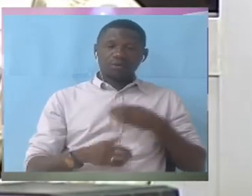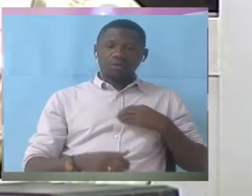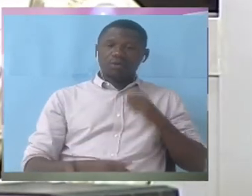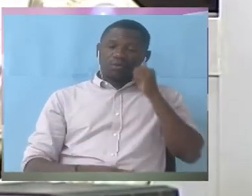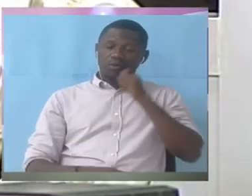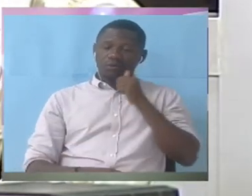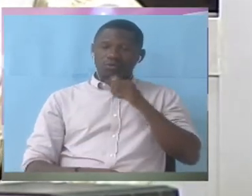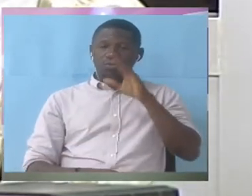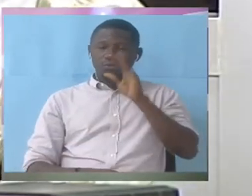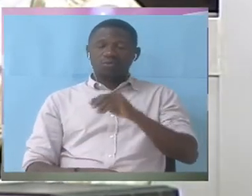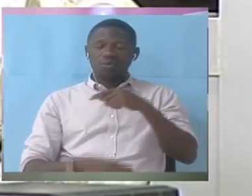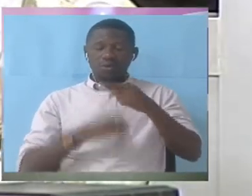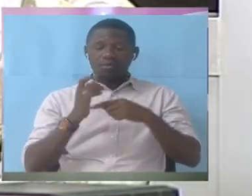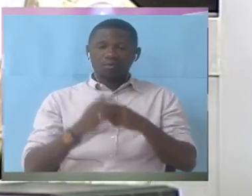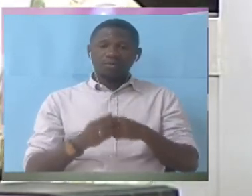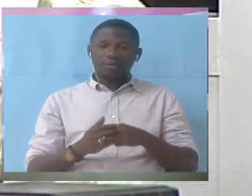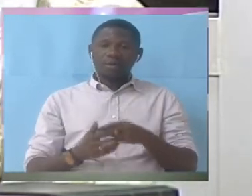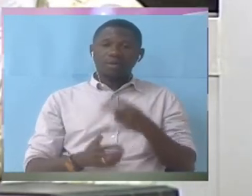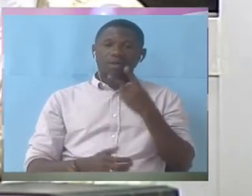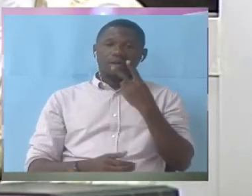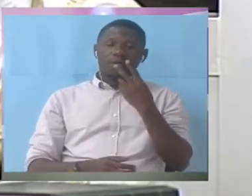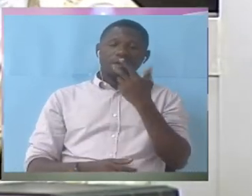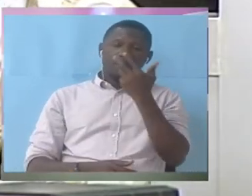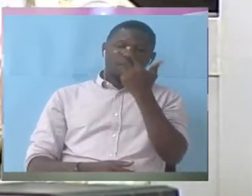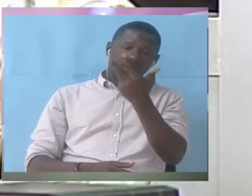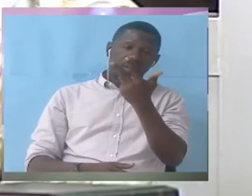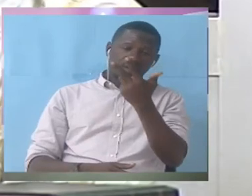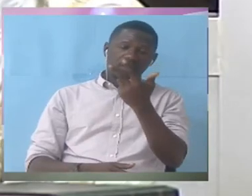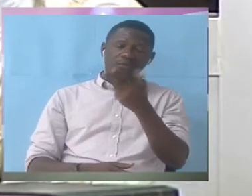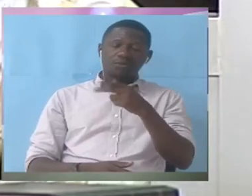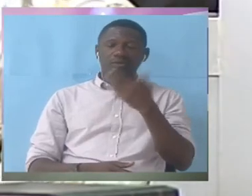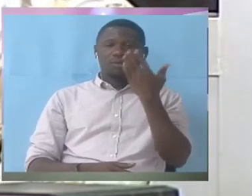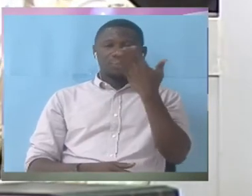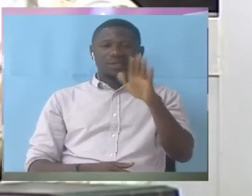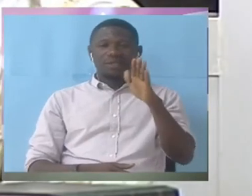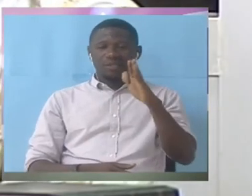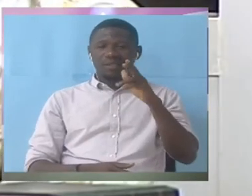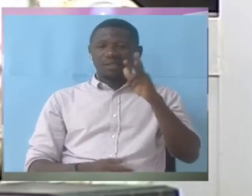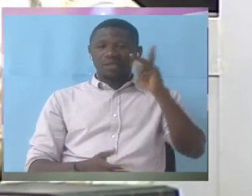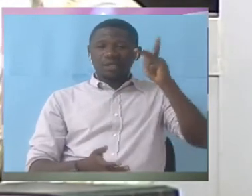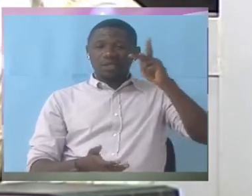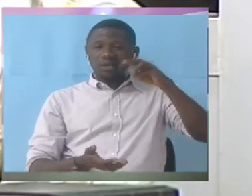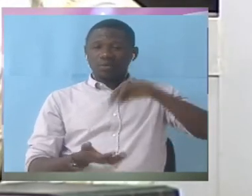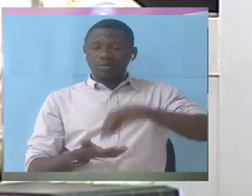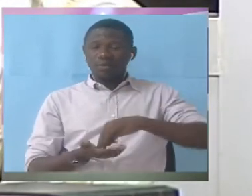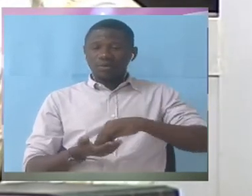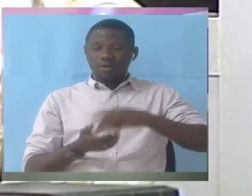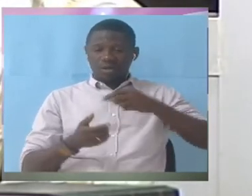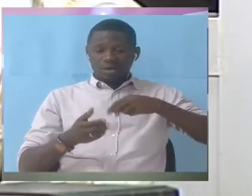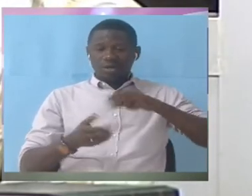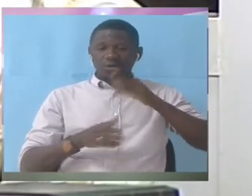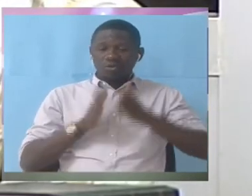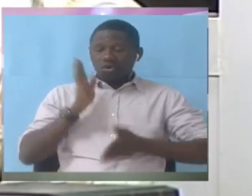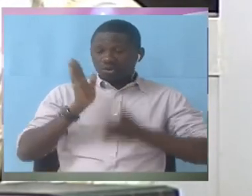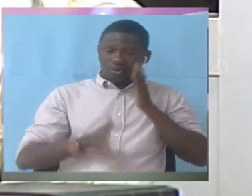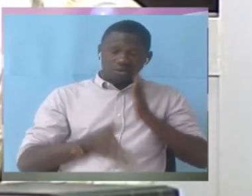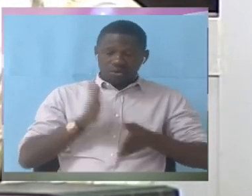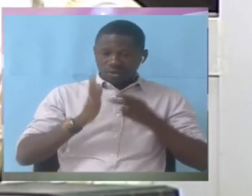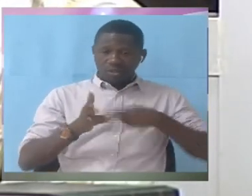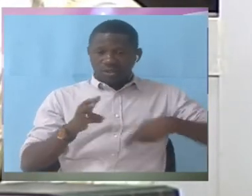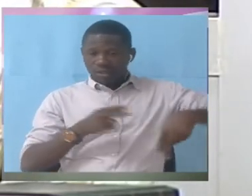up to 8 to 10 kilometers of running around the corridors dañ dan dawlu tollu ci bir